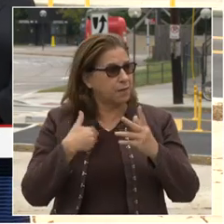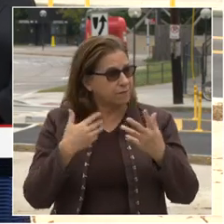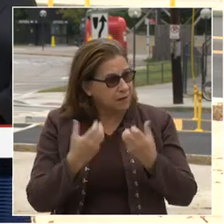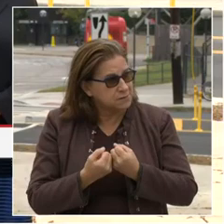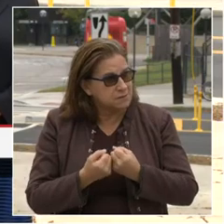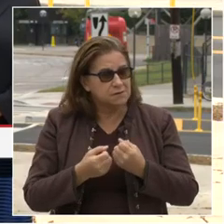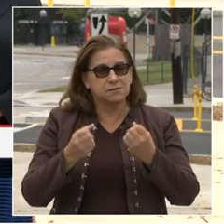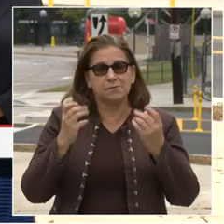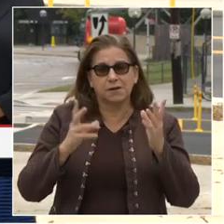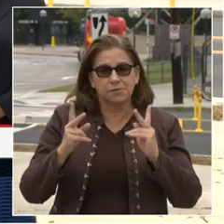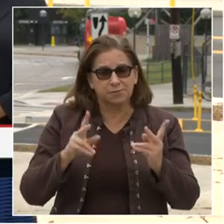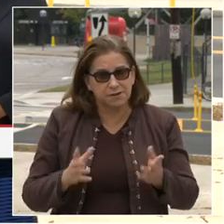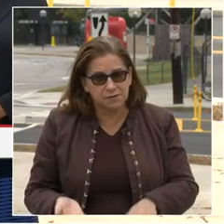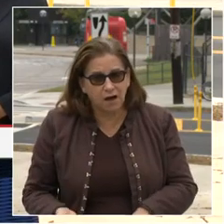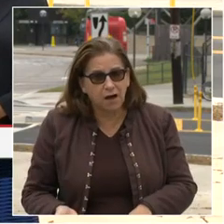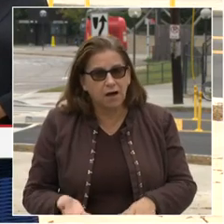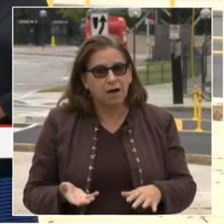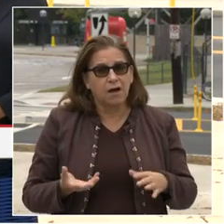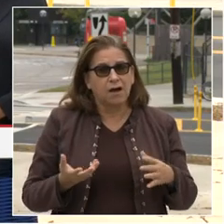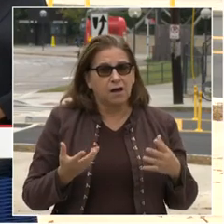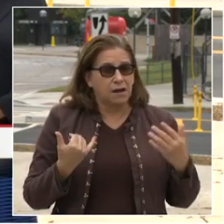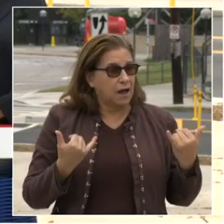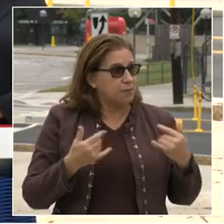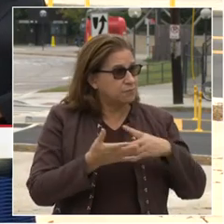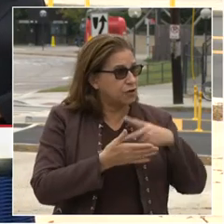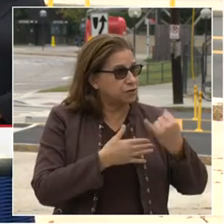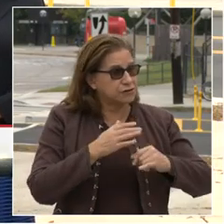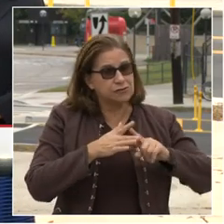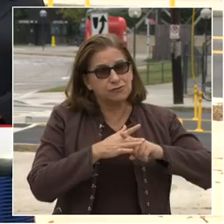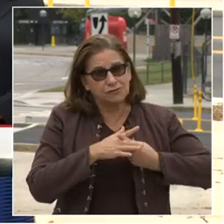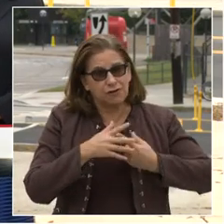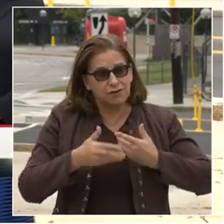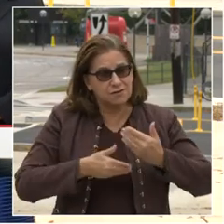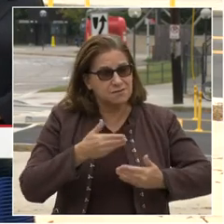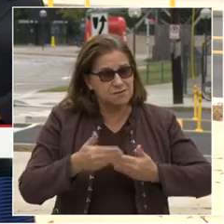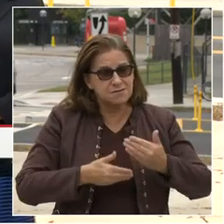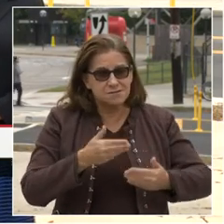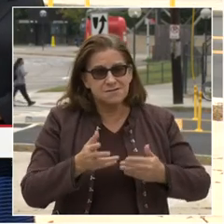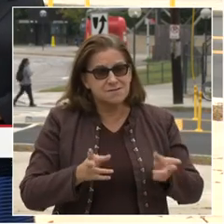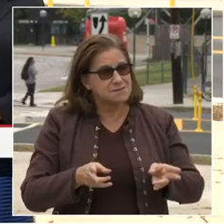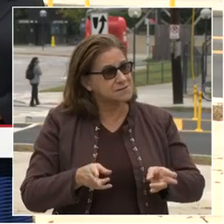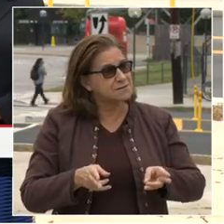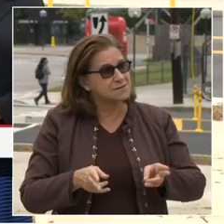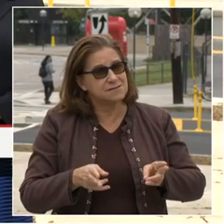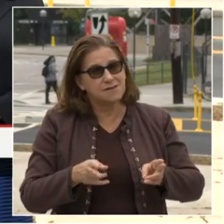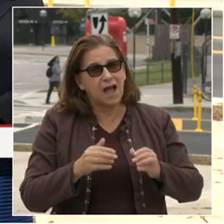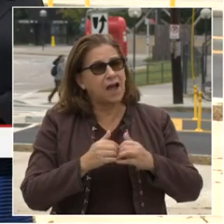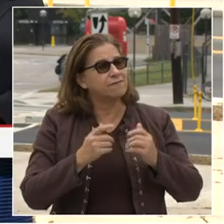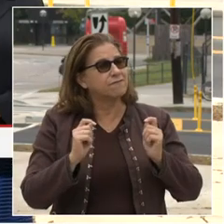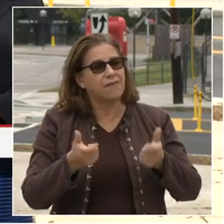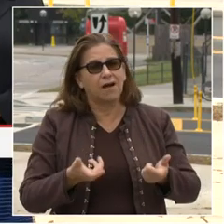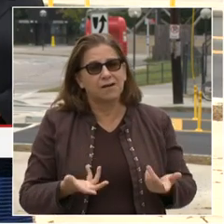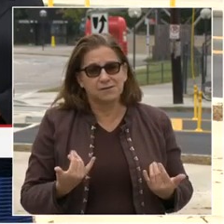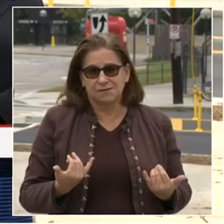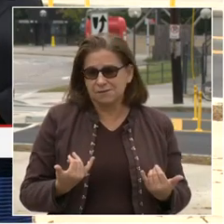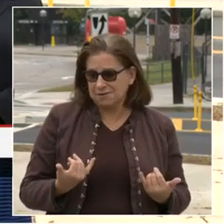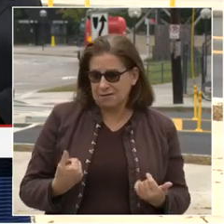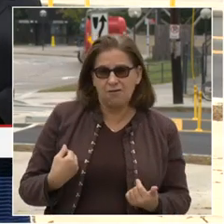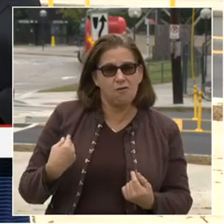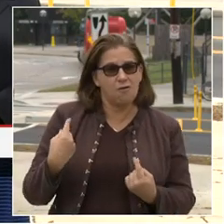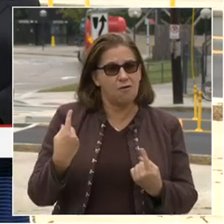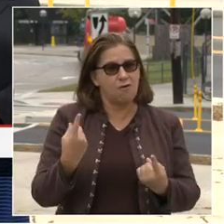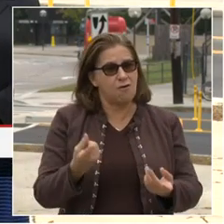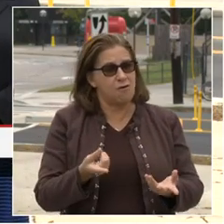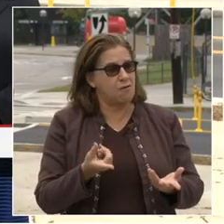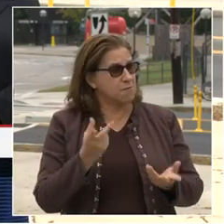just expediting these projects is going to make a difference? And what do you say to these people, other than you share their frustration, how you'll